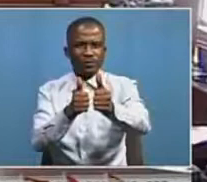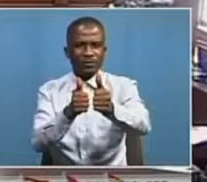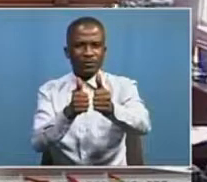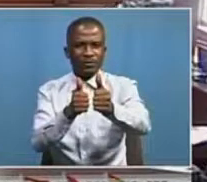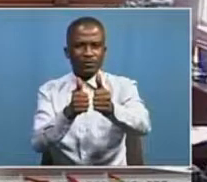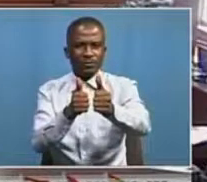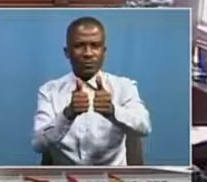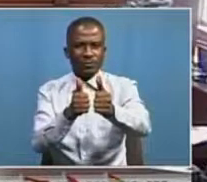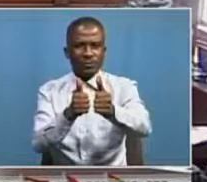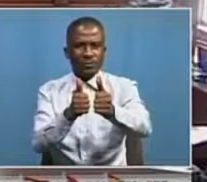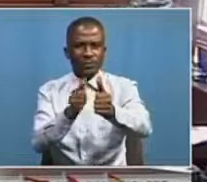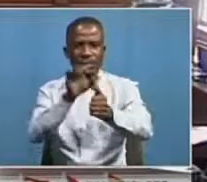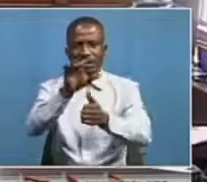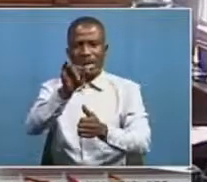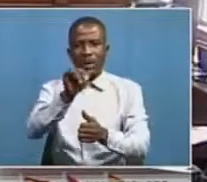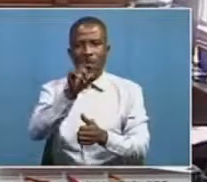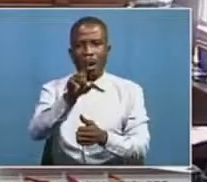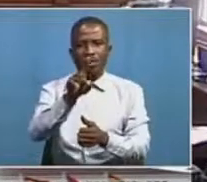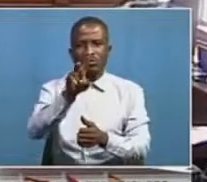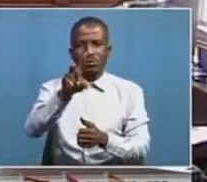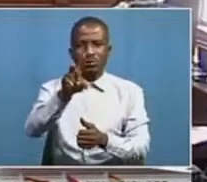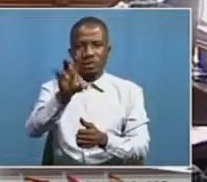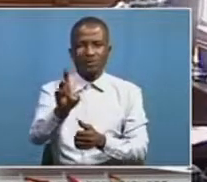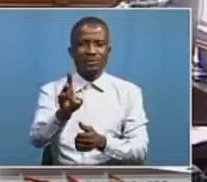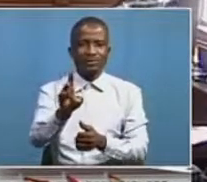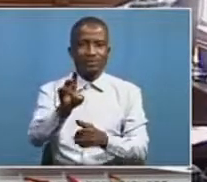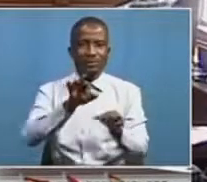CI 127, and they read